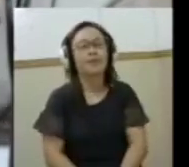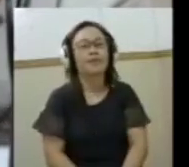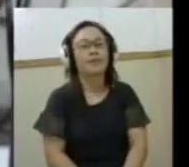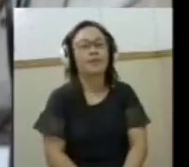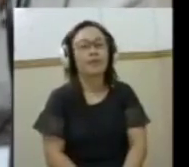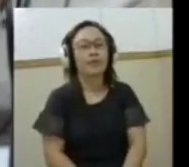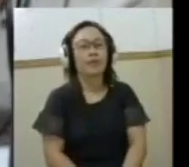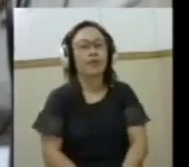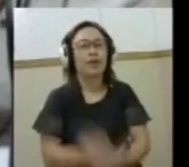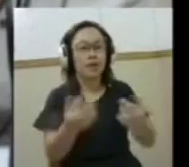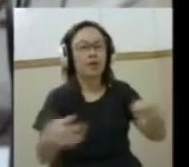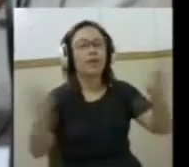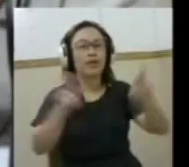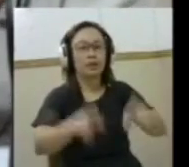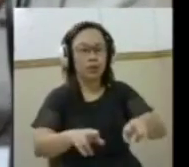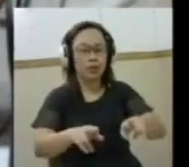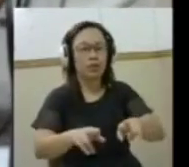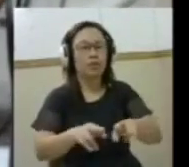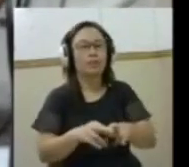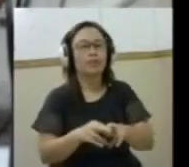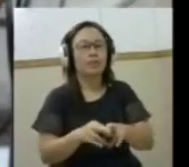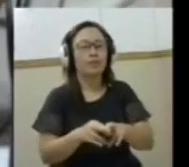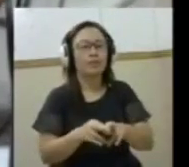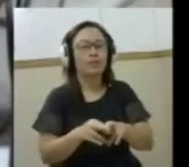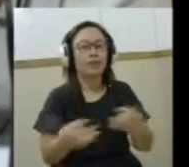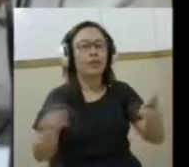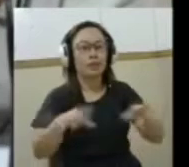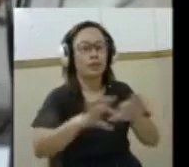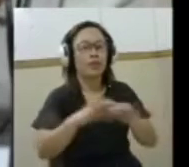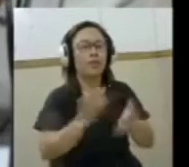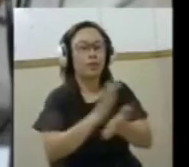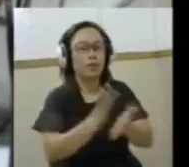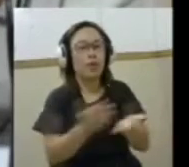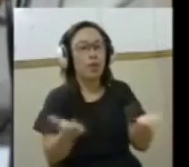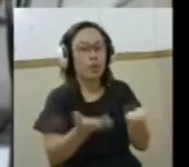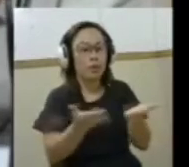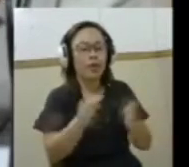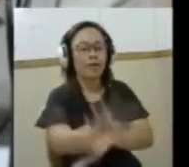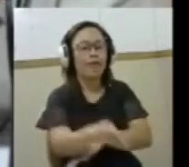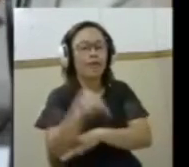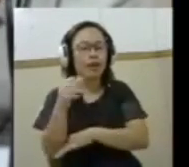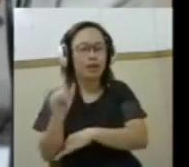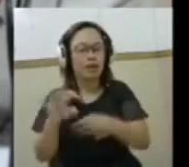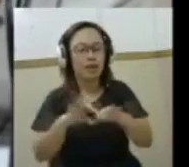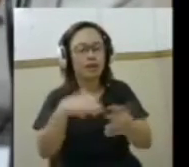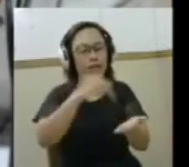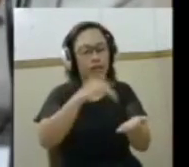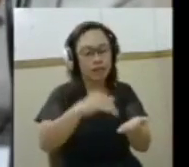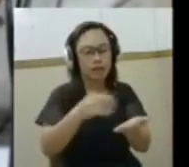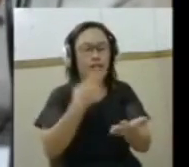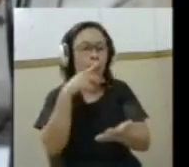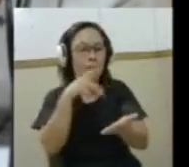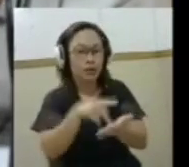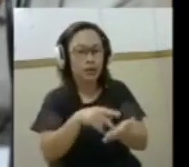The results section of the research paper is where the findings of a study are